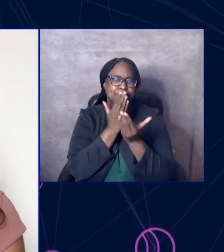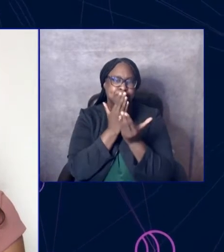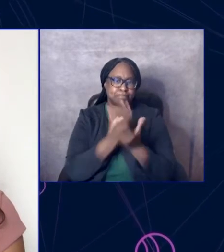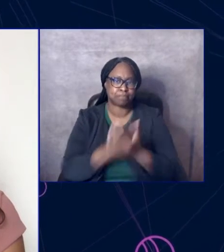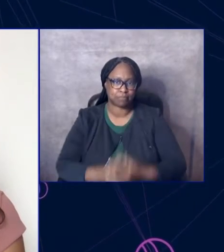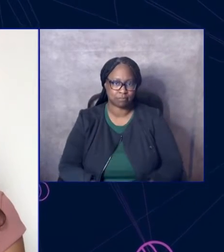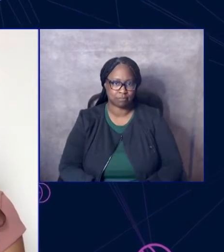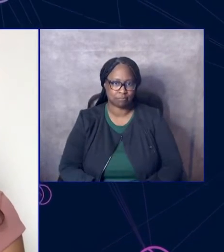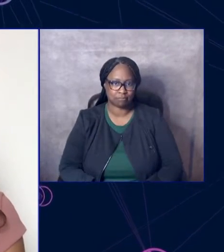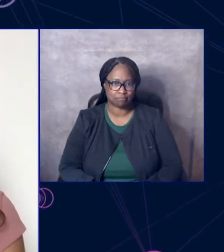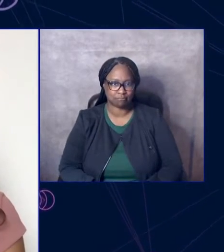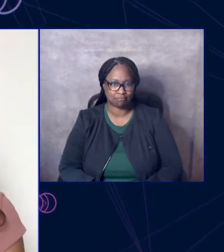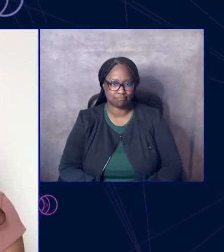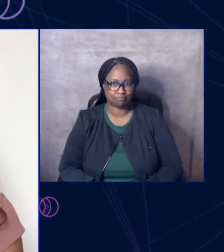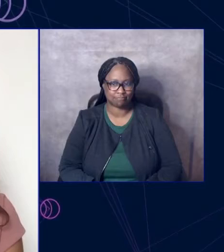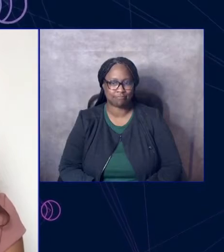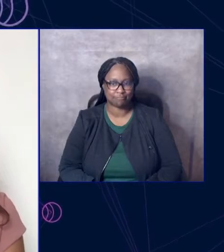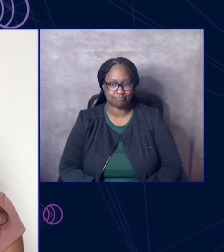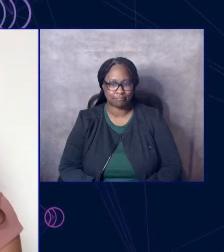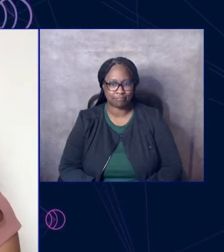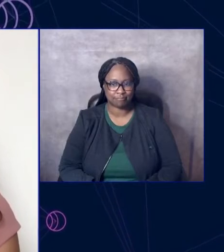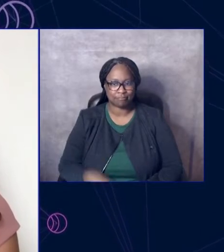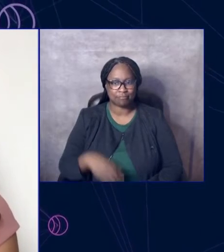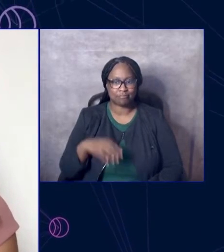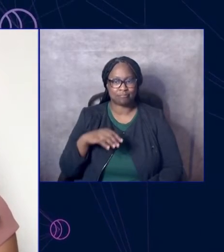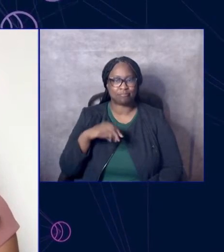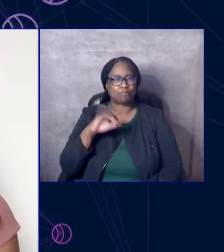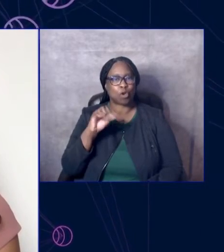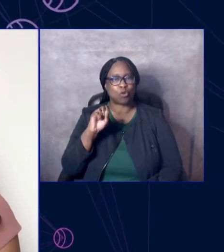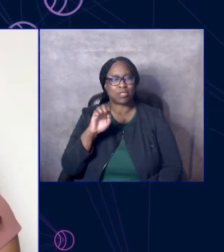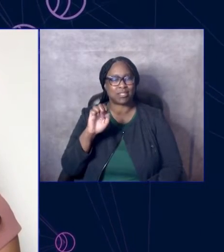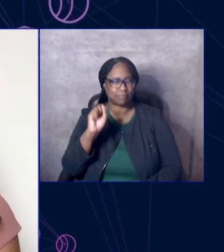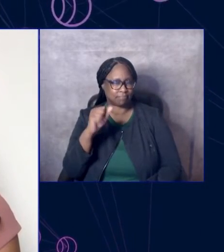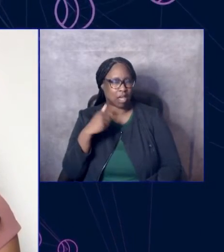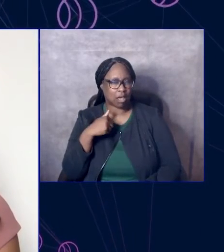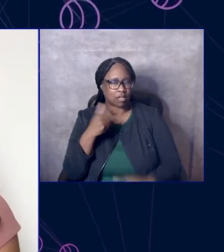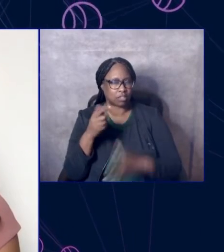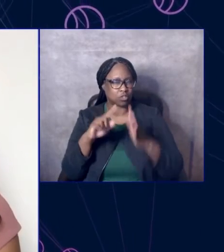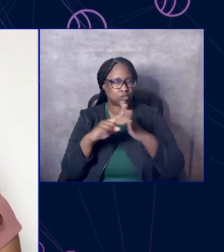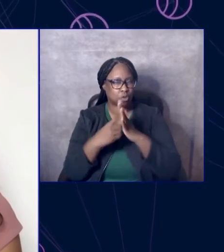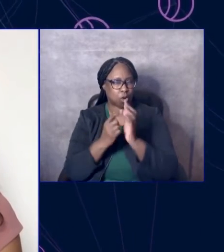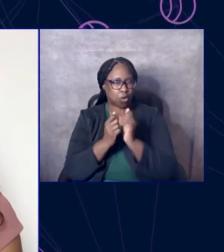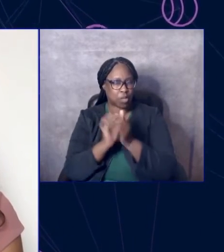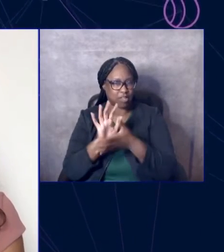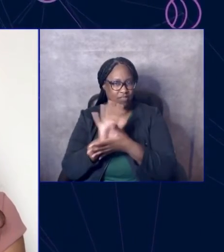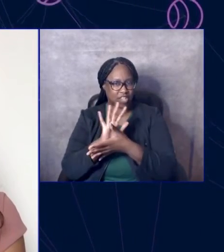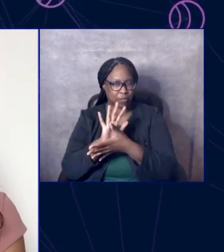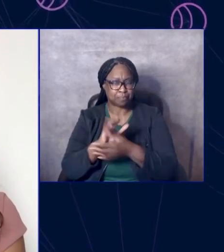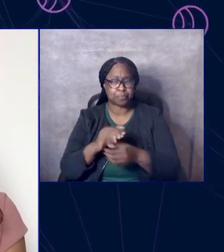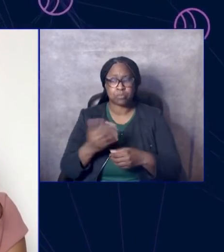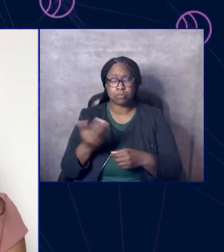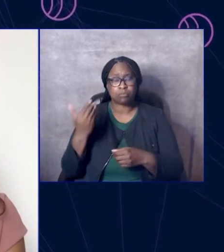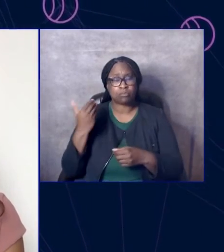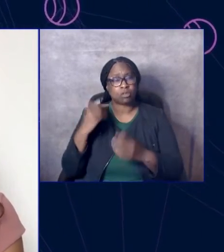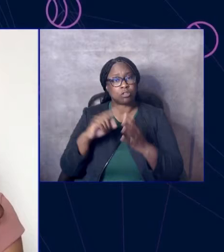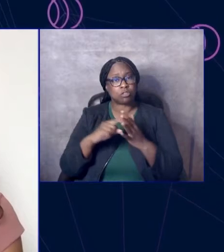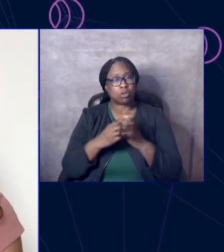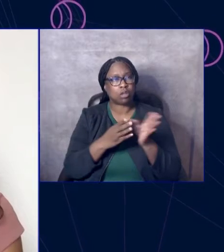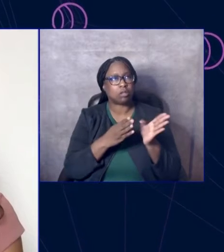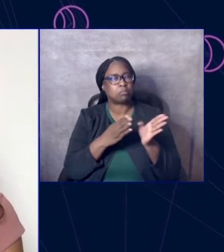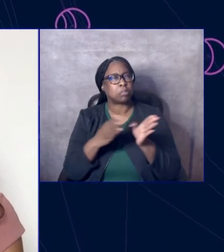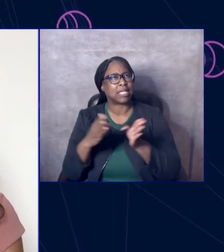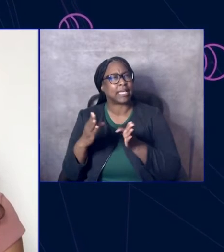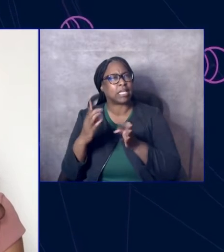Yeah, I can start a little bit with the videos. So when we started planning, I want to say that it happened